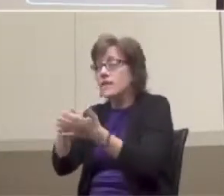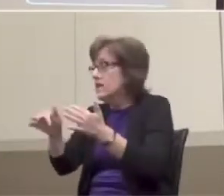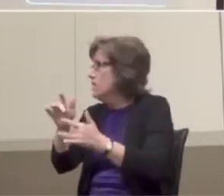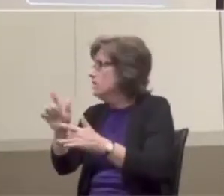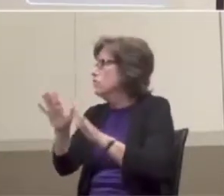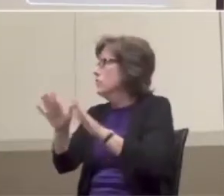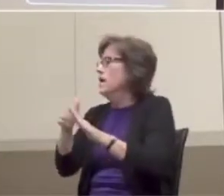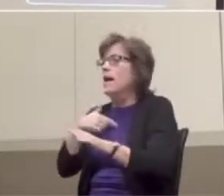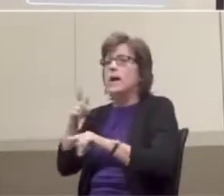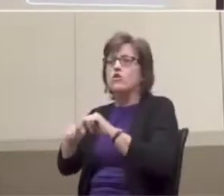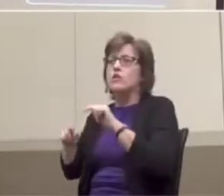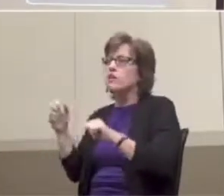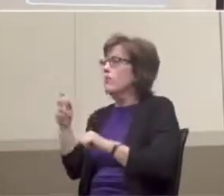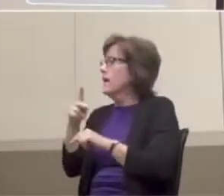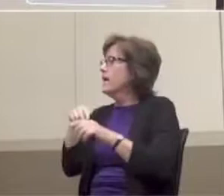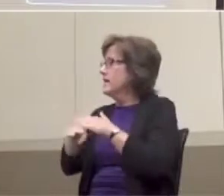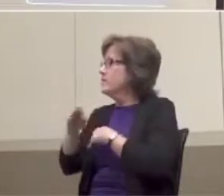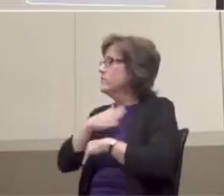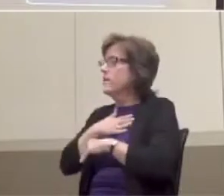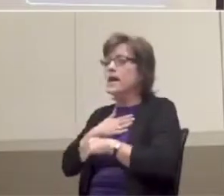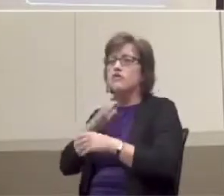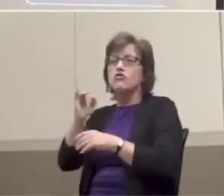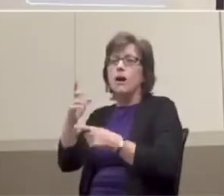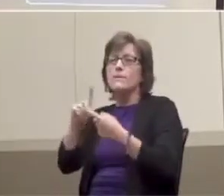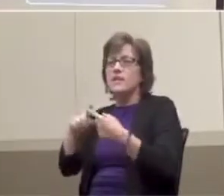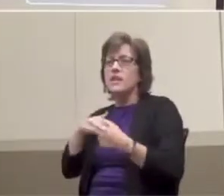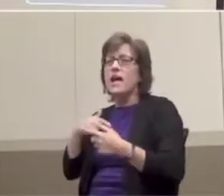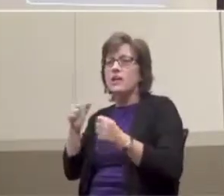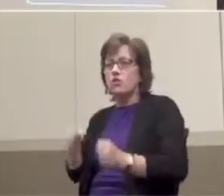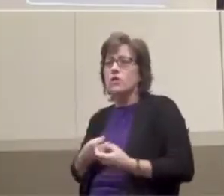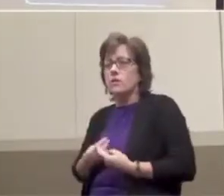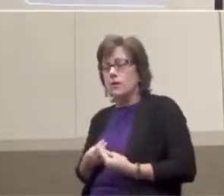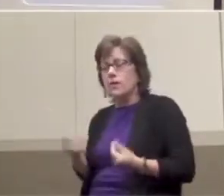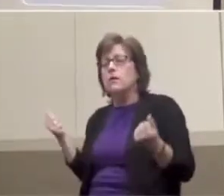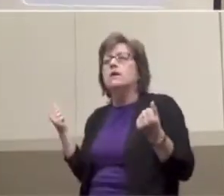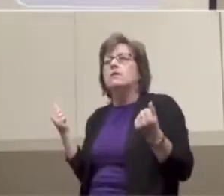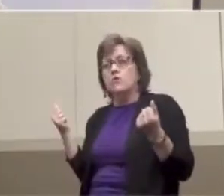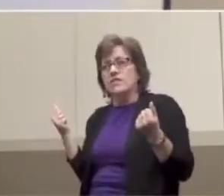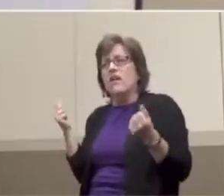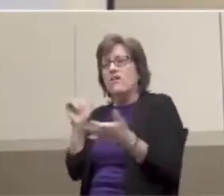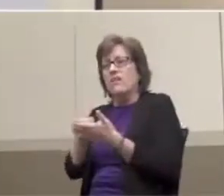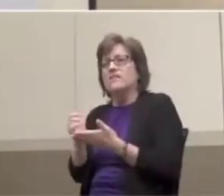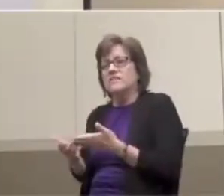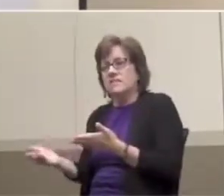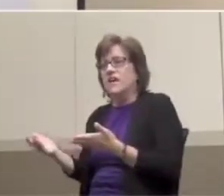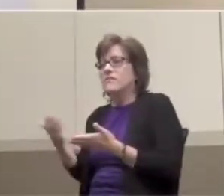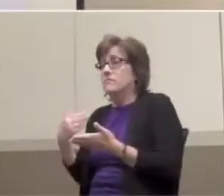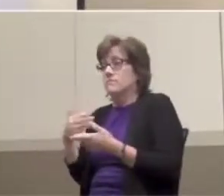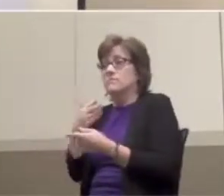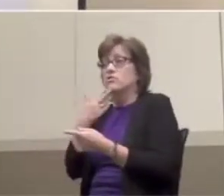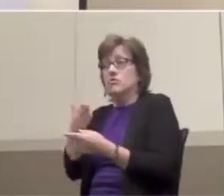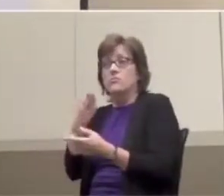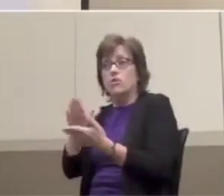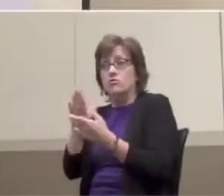job until I was able to like purge that stuff. So it's a beautiful approach. Thanks. Anything else from the emotional perspective?